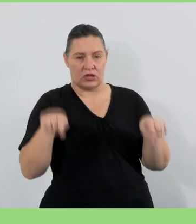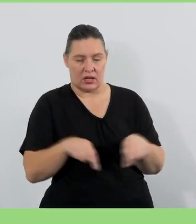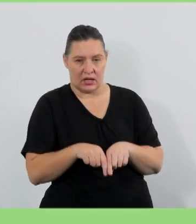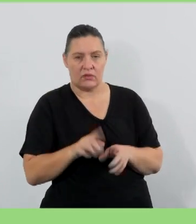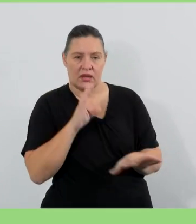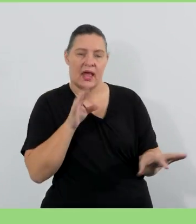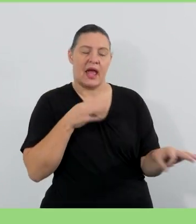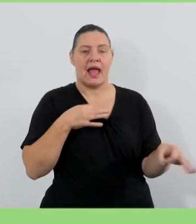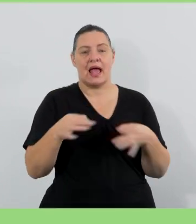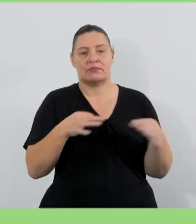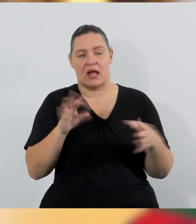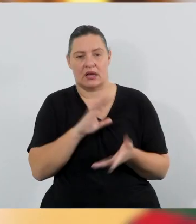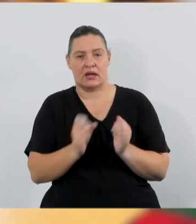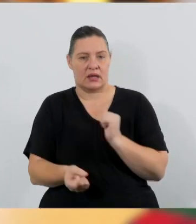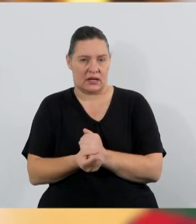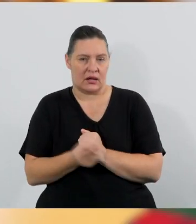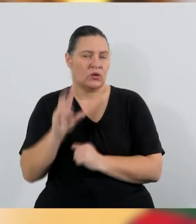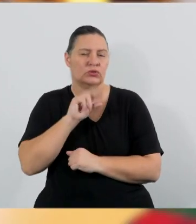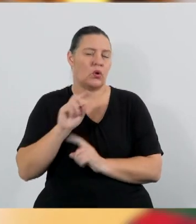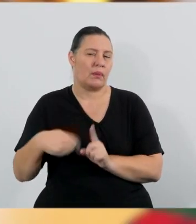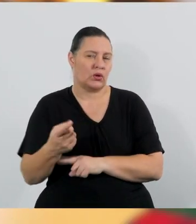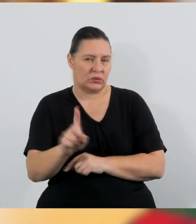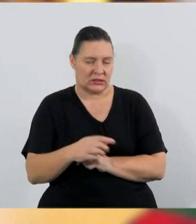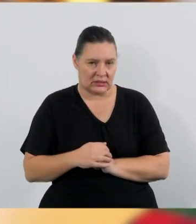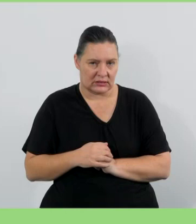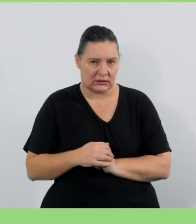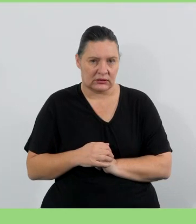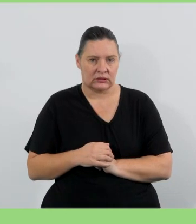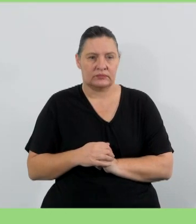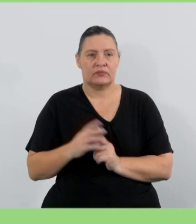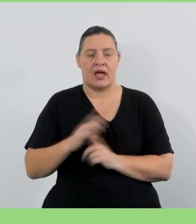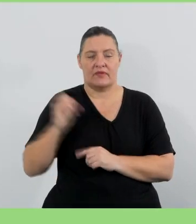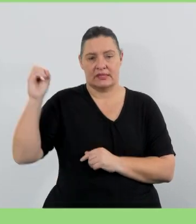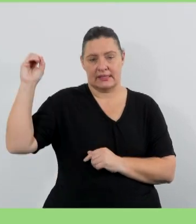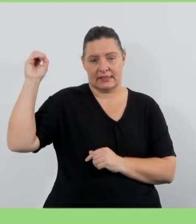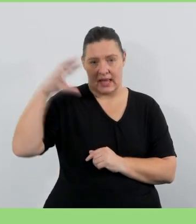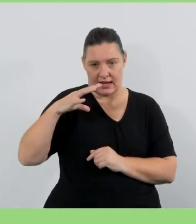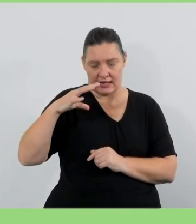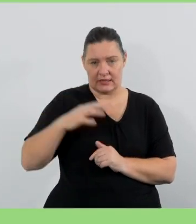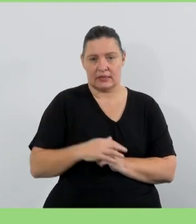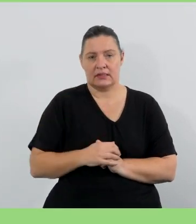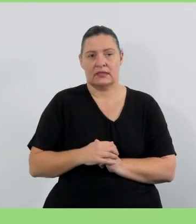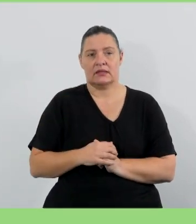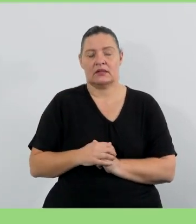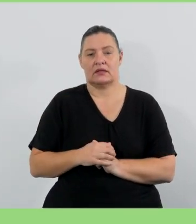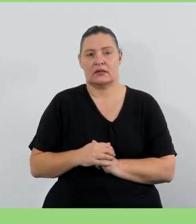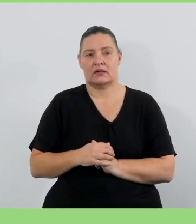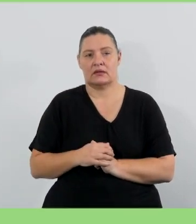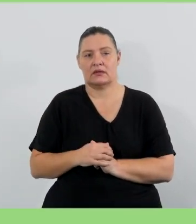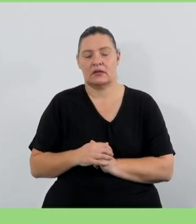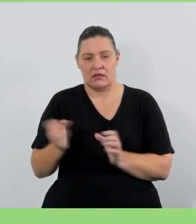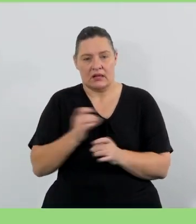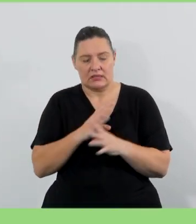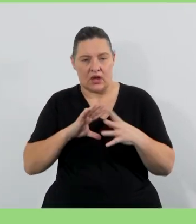picture that explains what we have just spoken about. So we have the sun here, which is the genesis